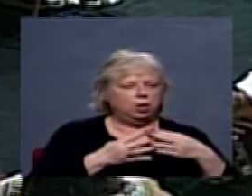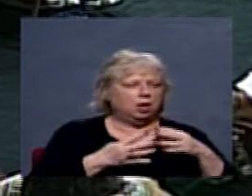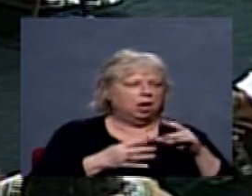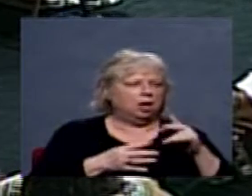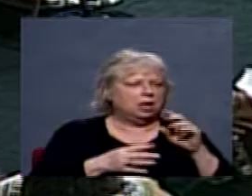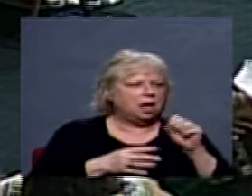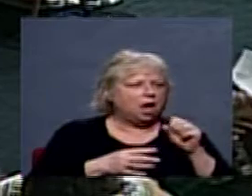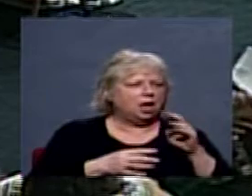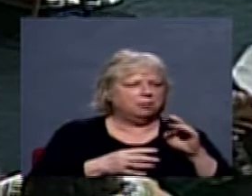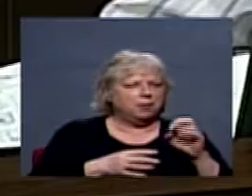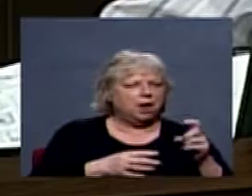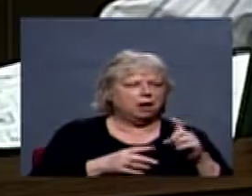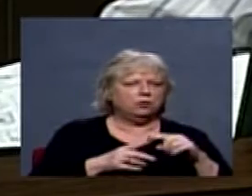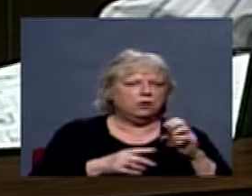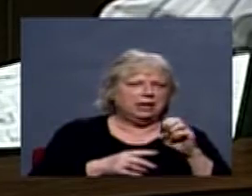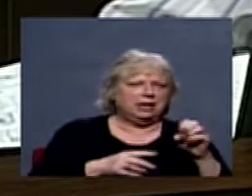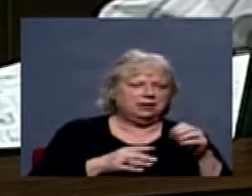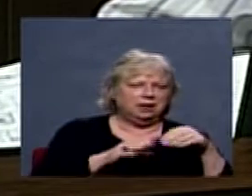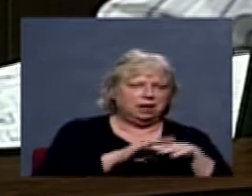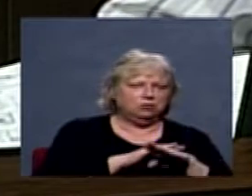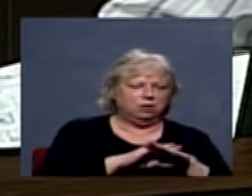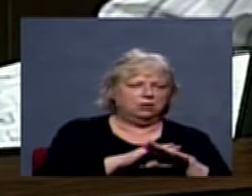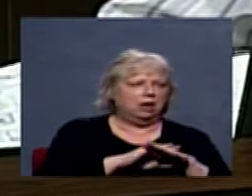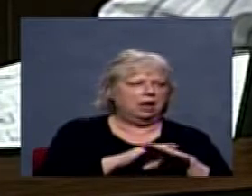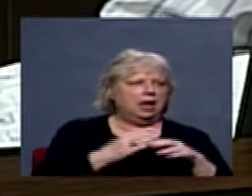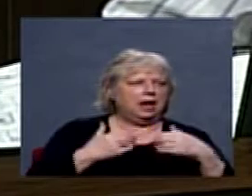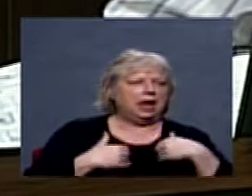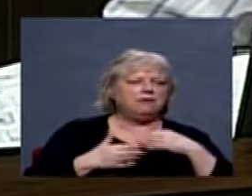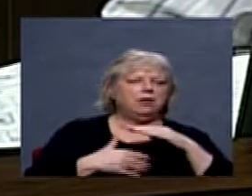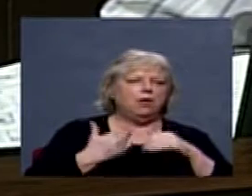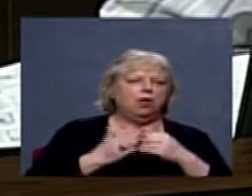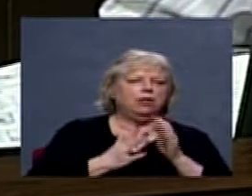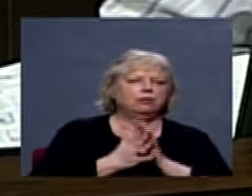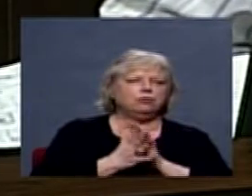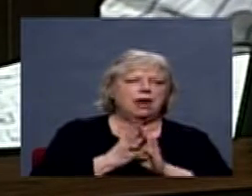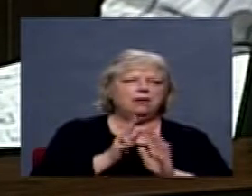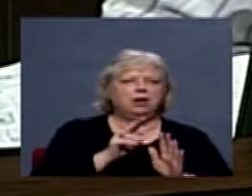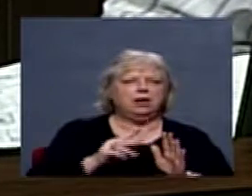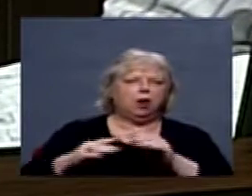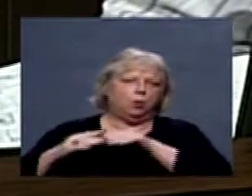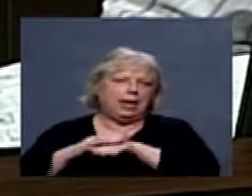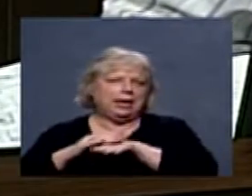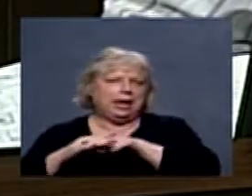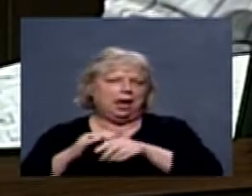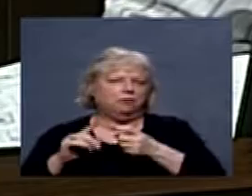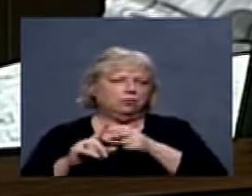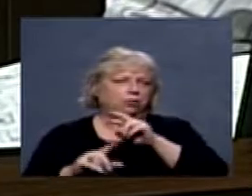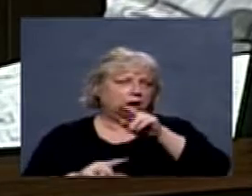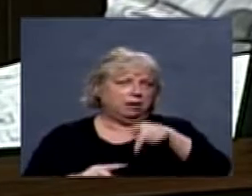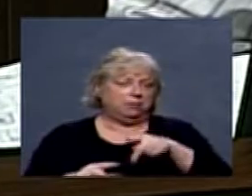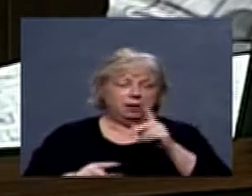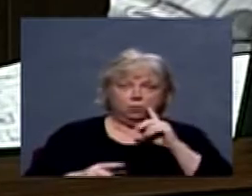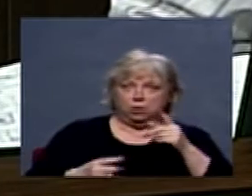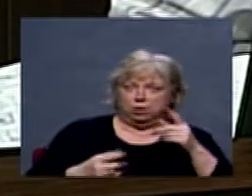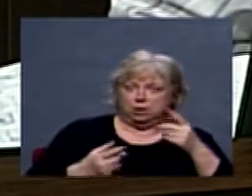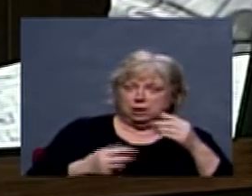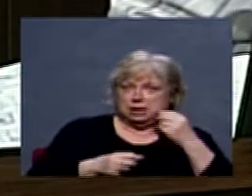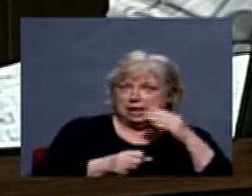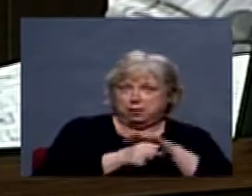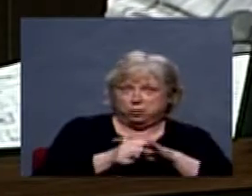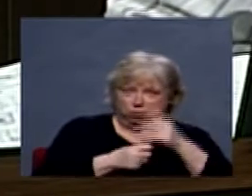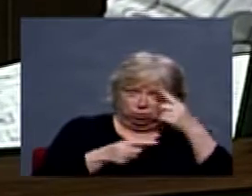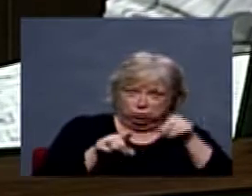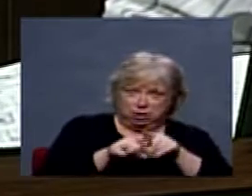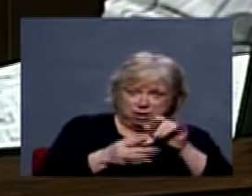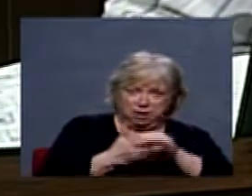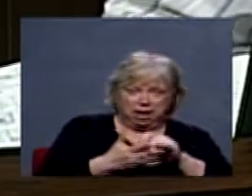that east entrance and just having all their traffic going in and out on Rodney Parham? Is the neighborhood going to be agreeable to that, or are you